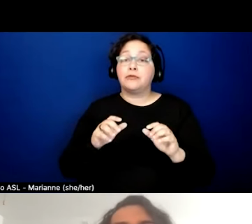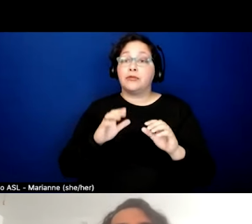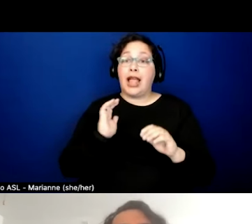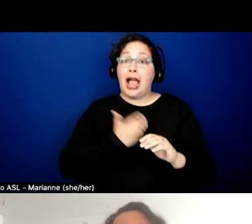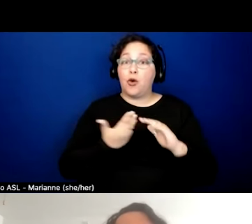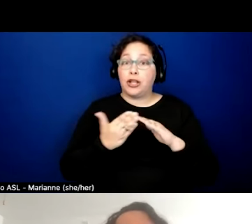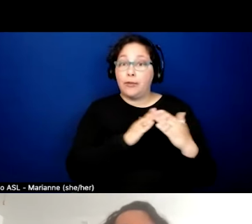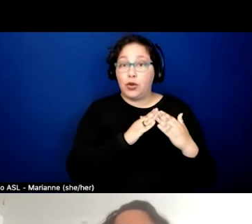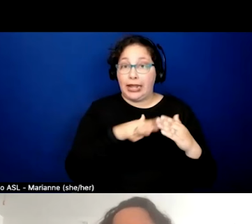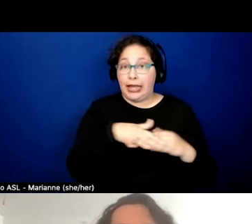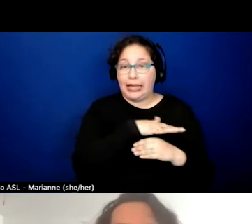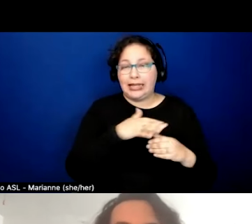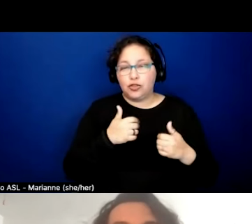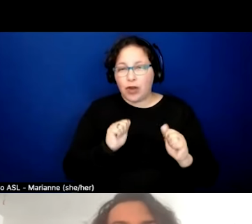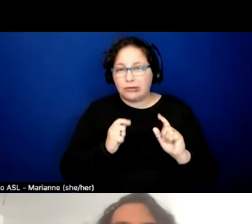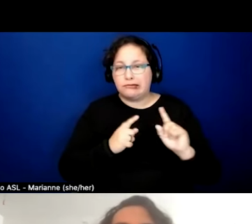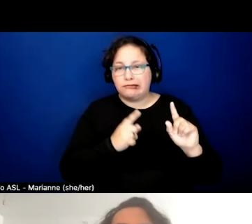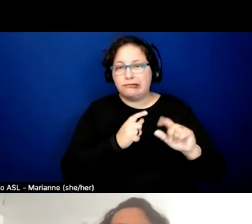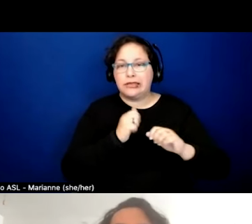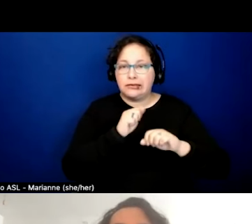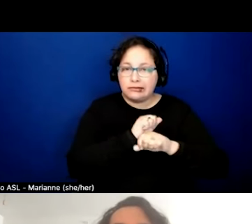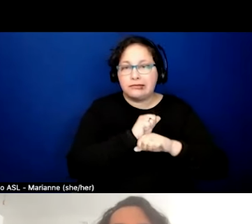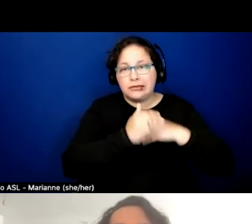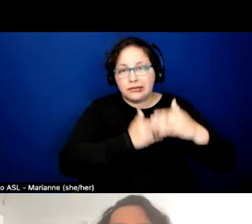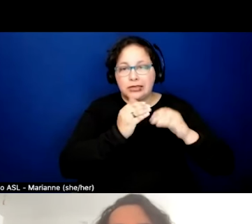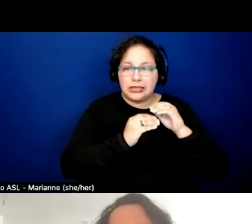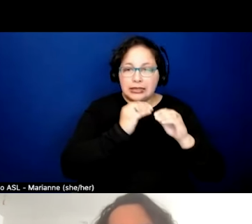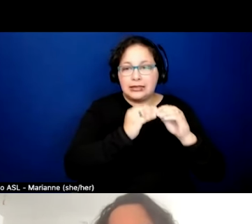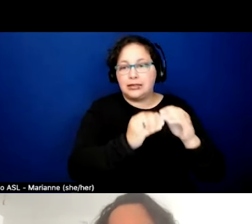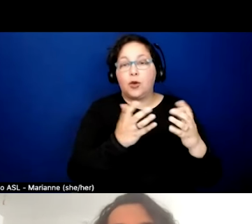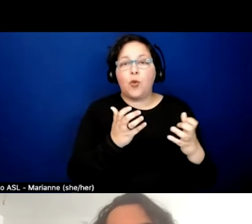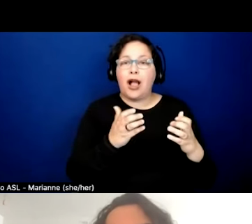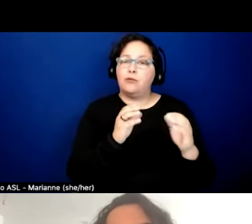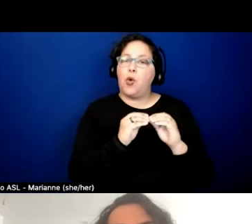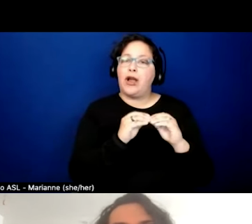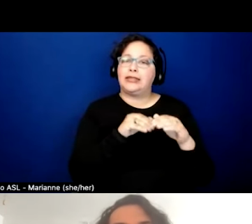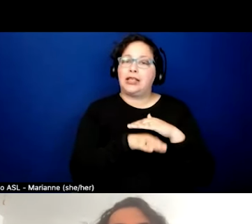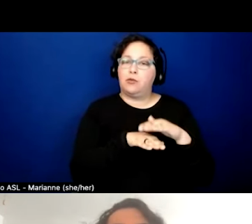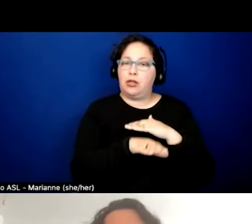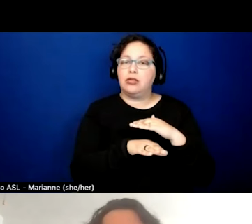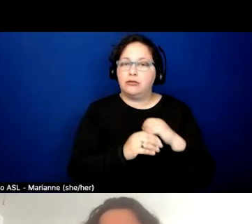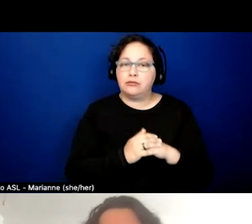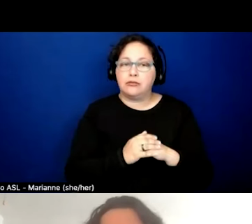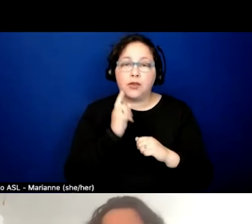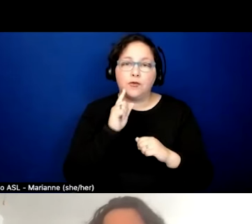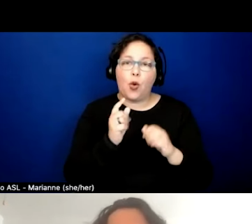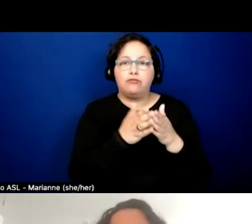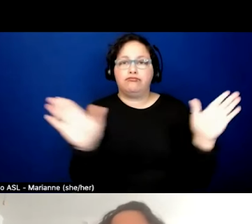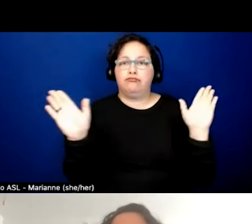to make some efforts towards making p5.js more accessible to more